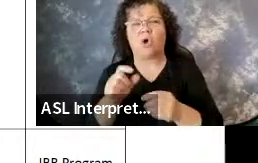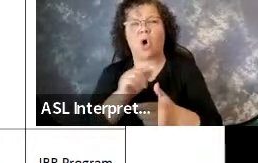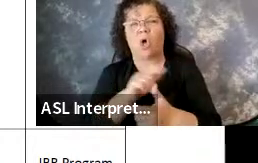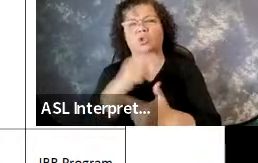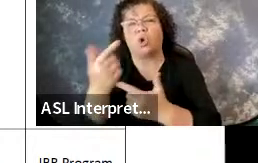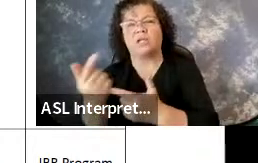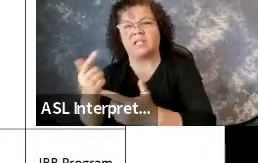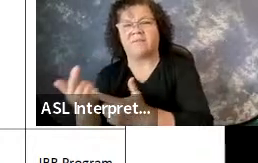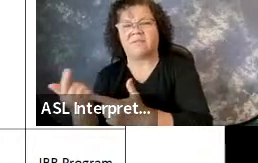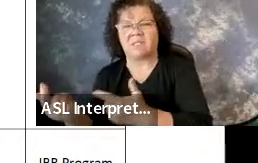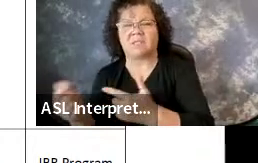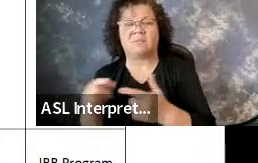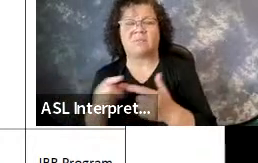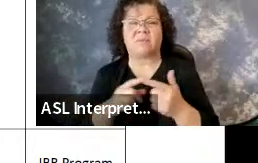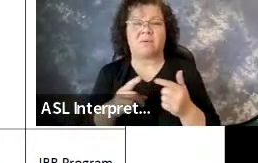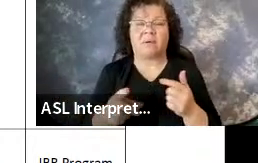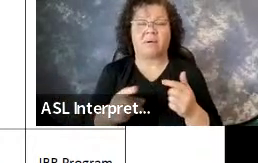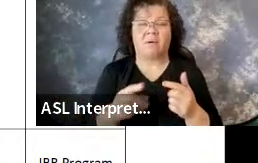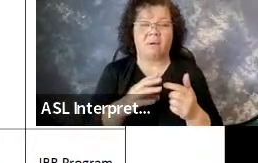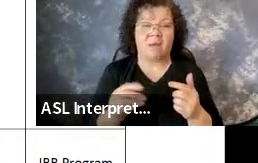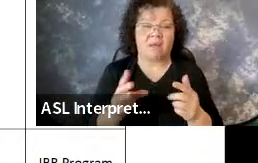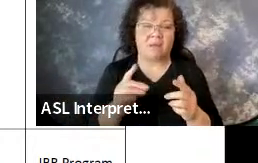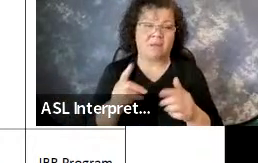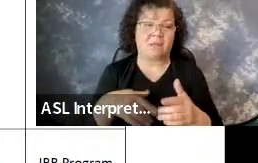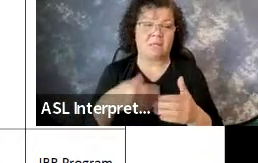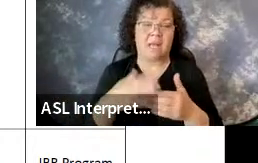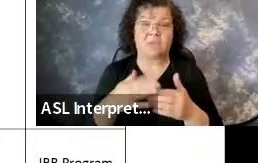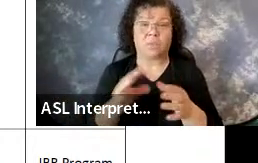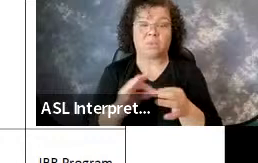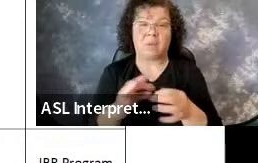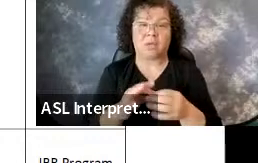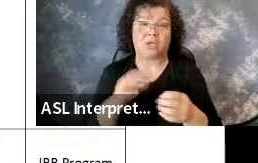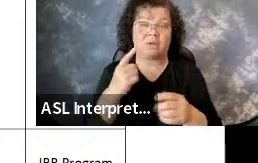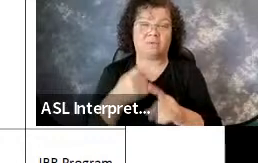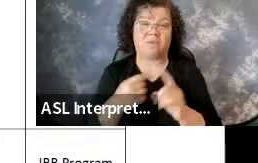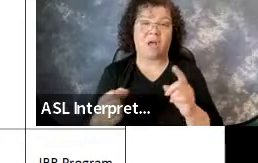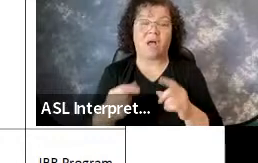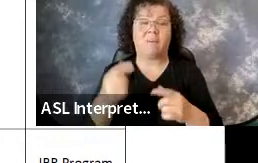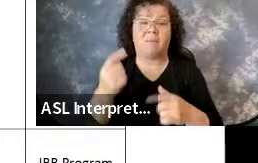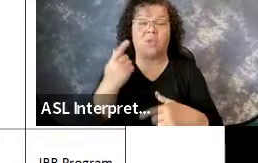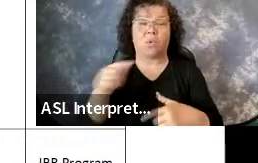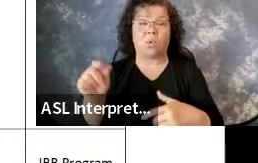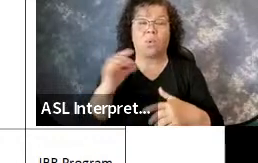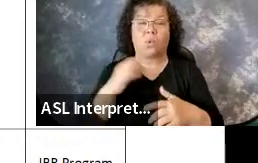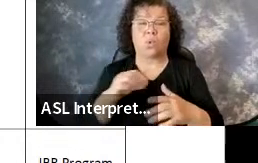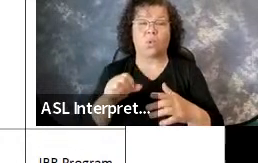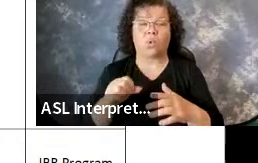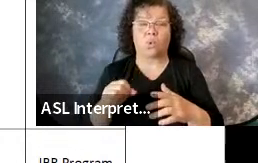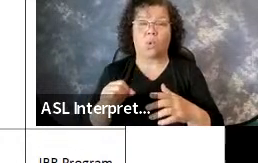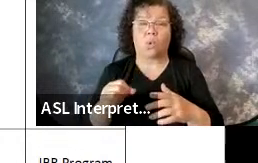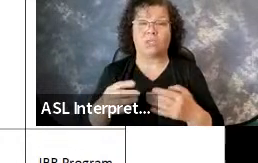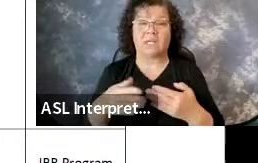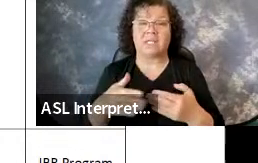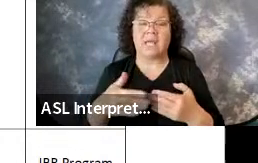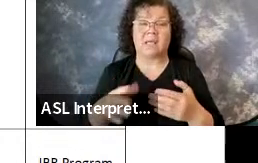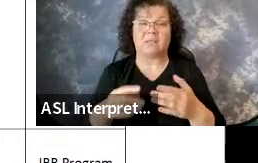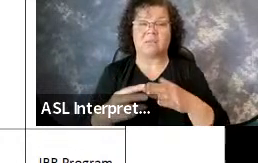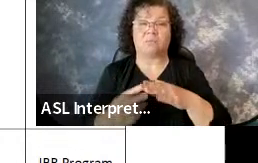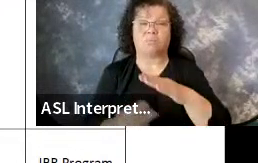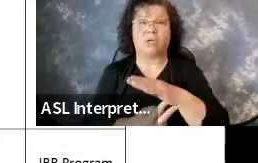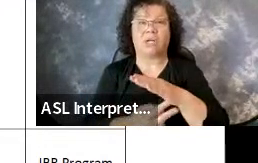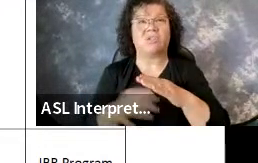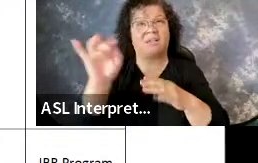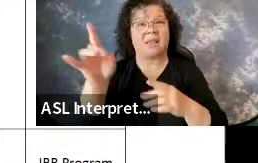around this, nets were mentioned as an example of from the Golden Gate Bridge, but that particular bridge is